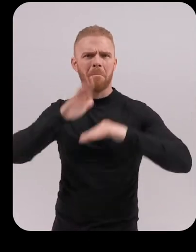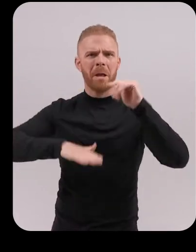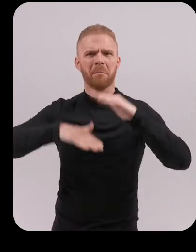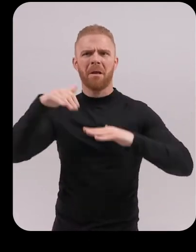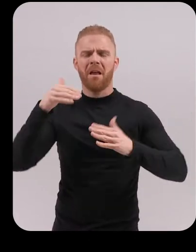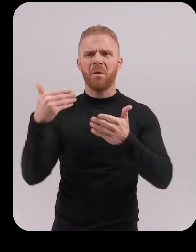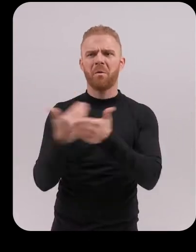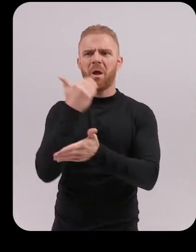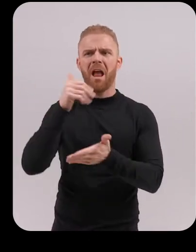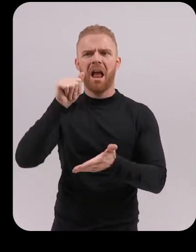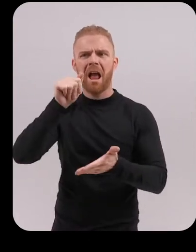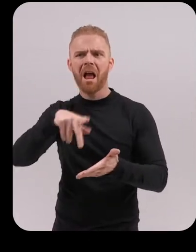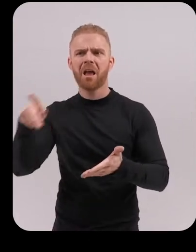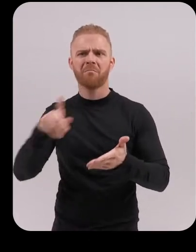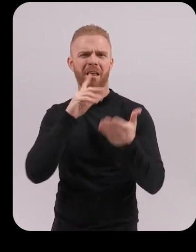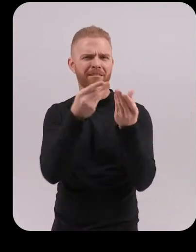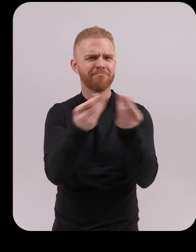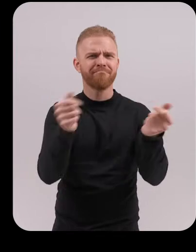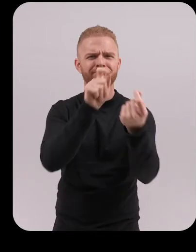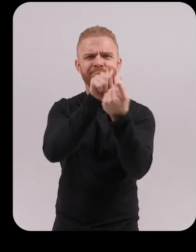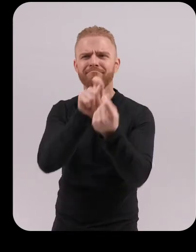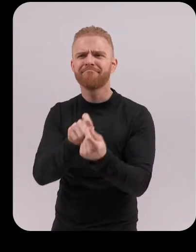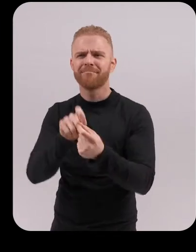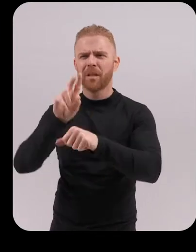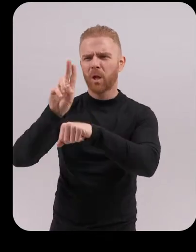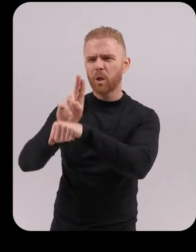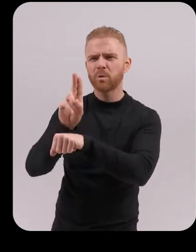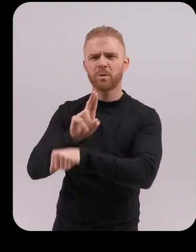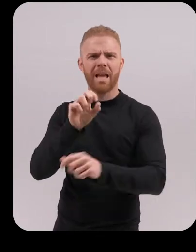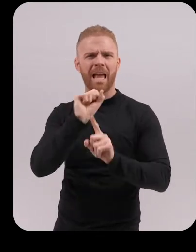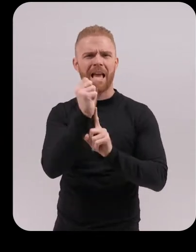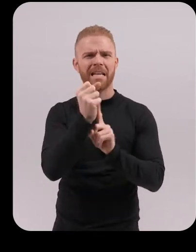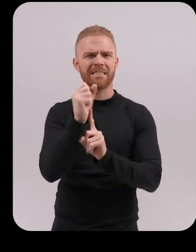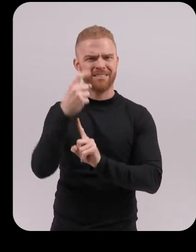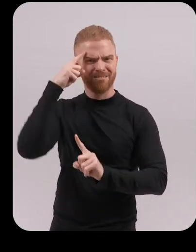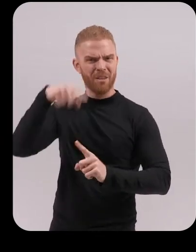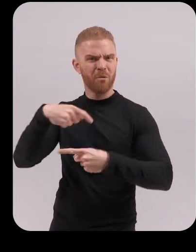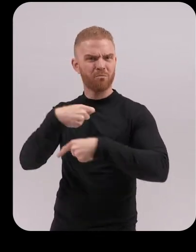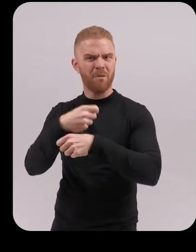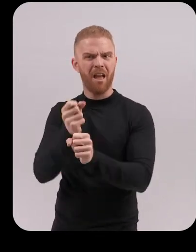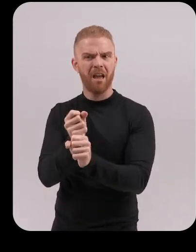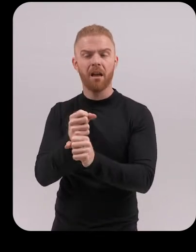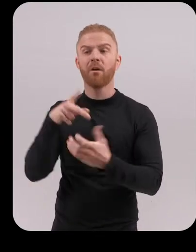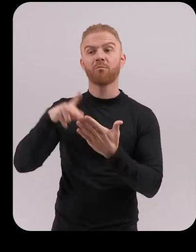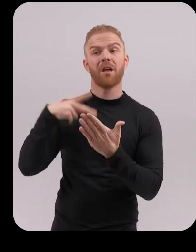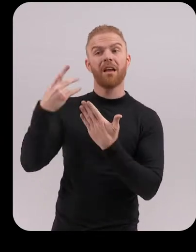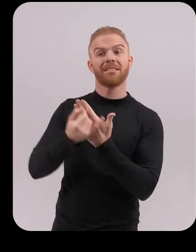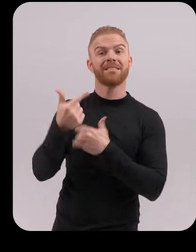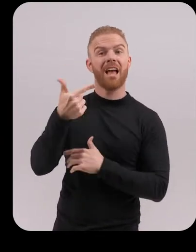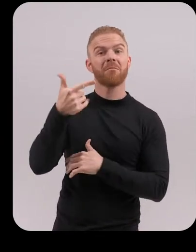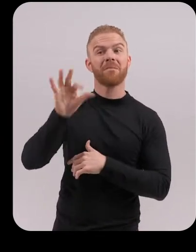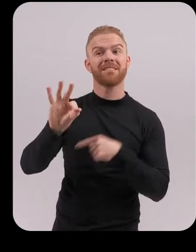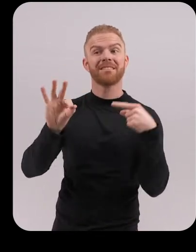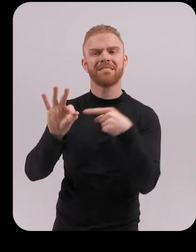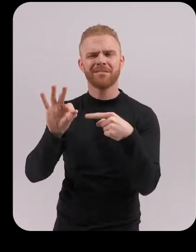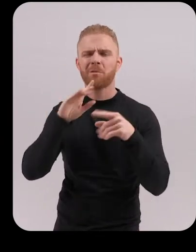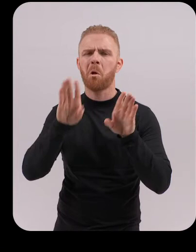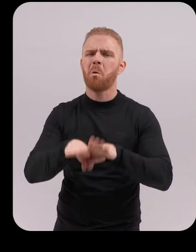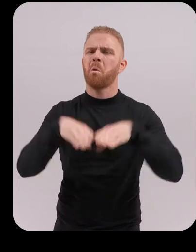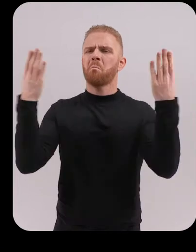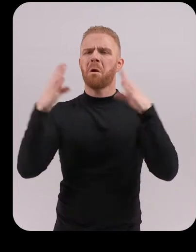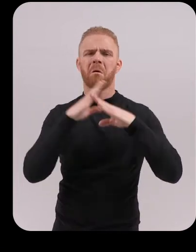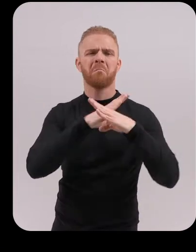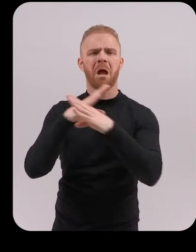applications and solve nuanced use cases with this product. Project GameFace is breaking barriers, widening access to